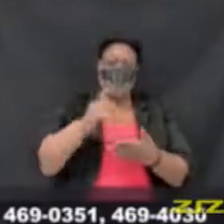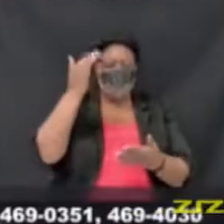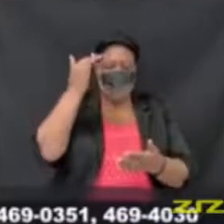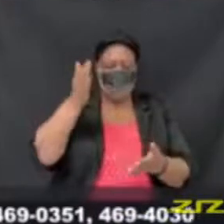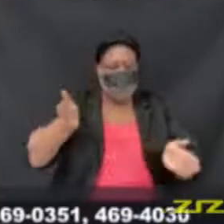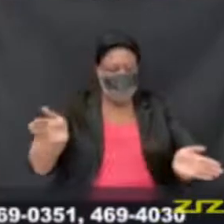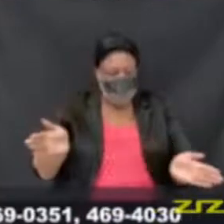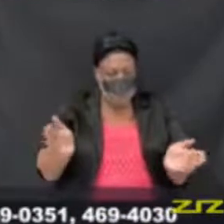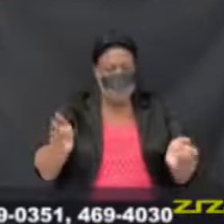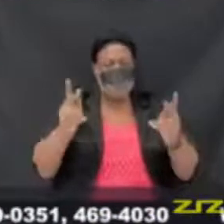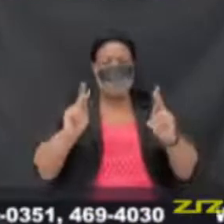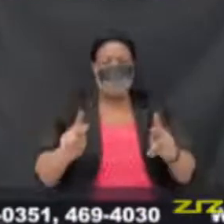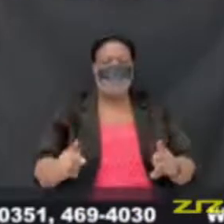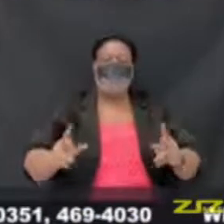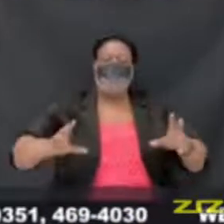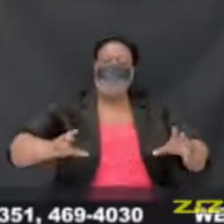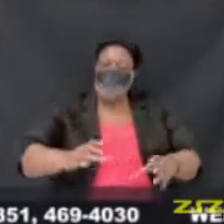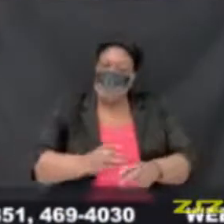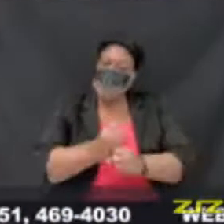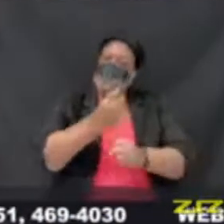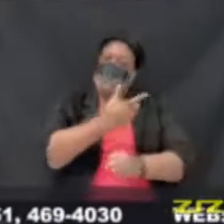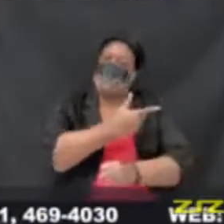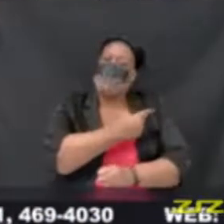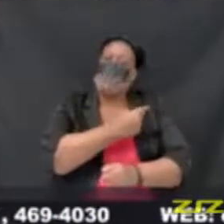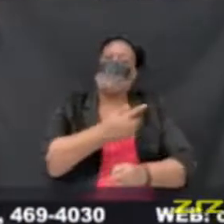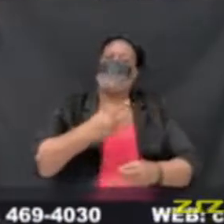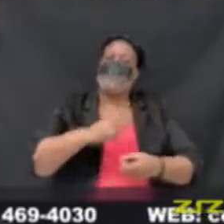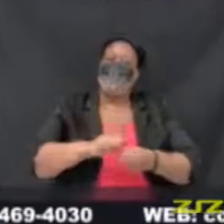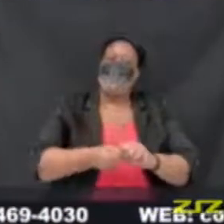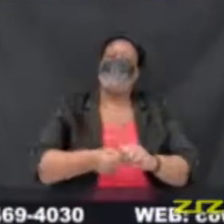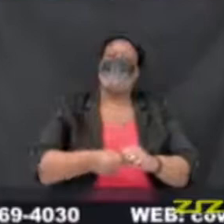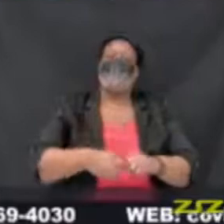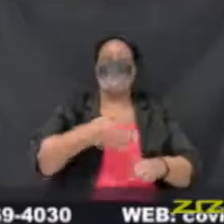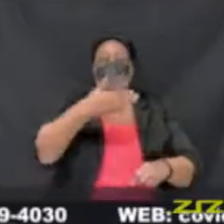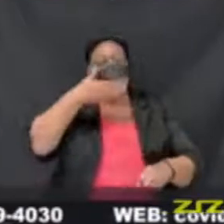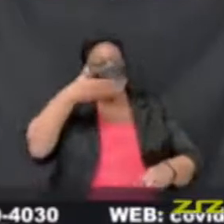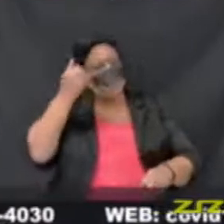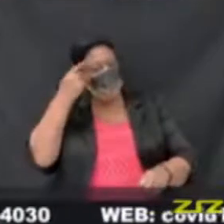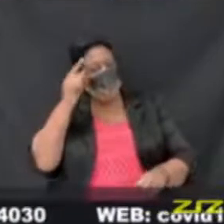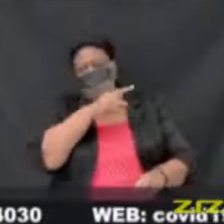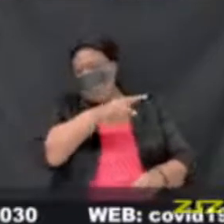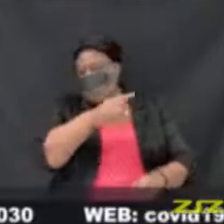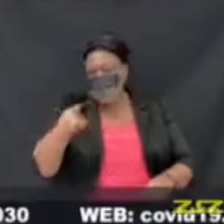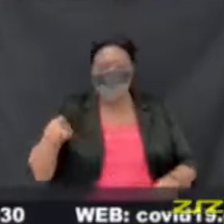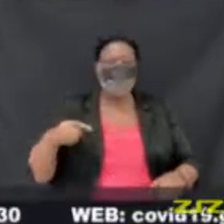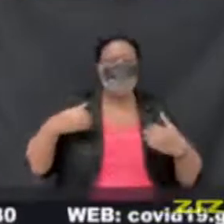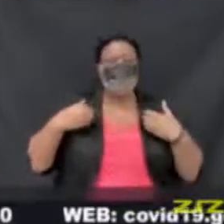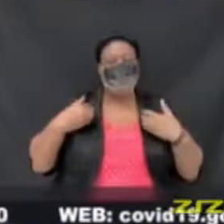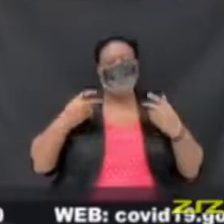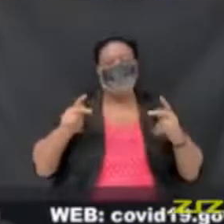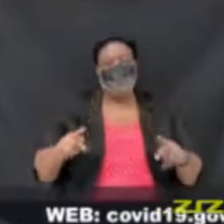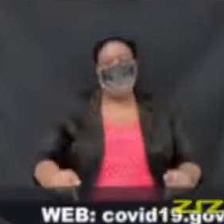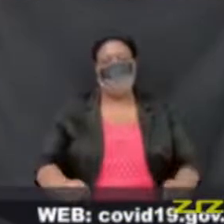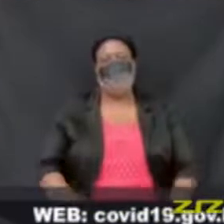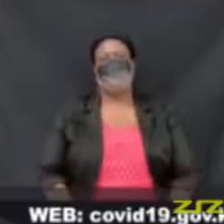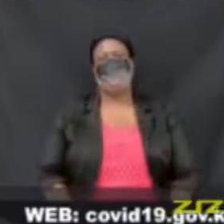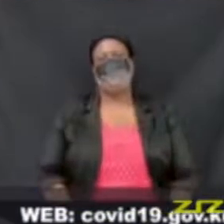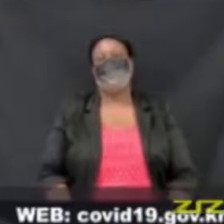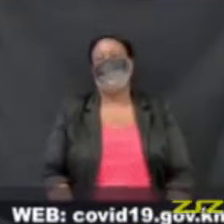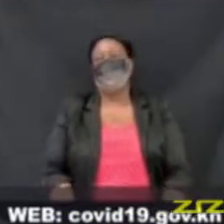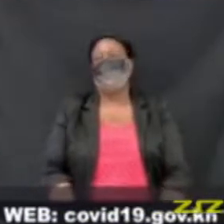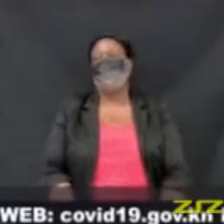their families. So if you could do your best to get vaccinated, that will be a critical thing for you to do as a